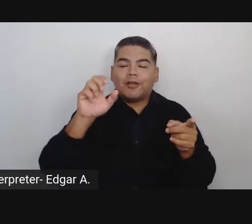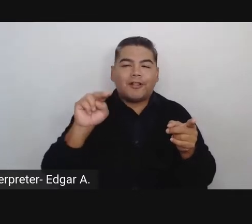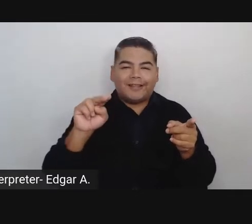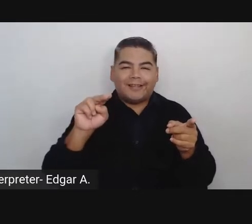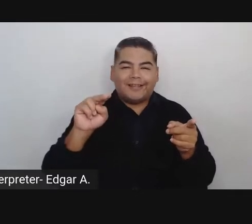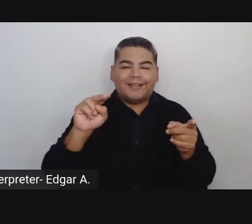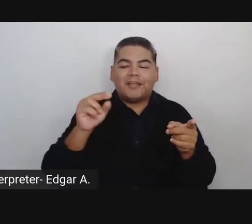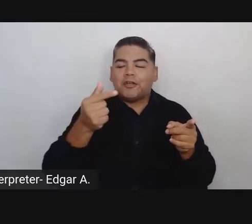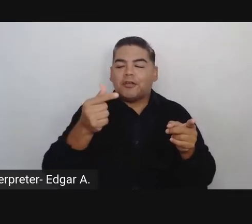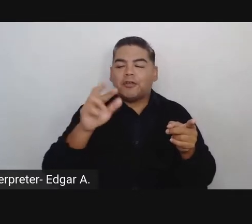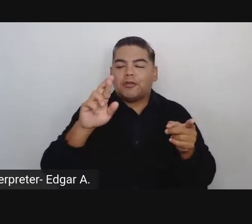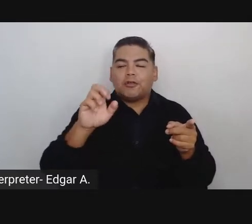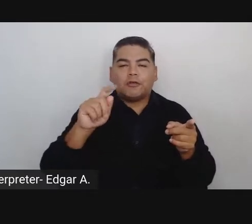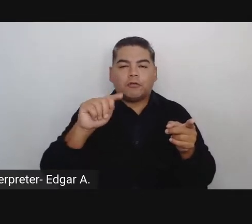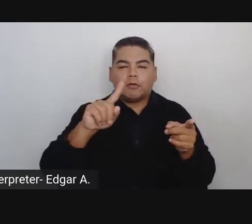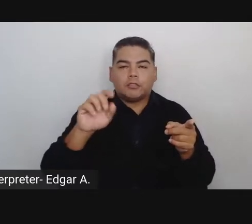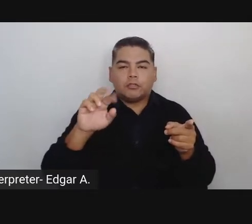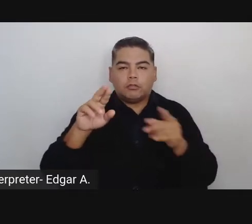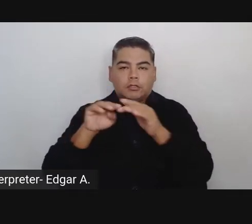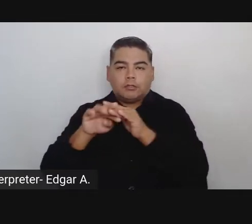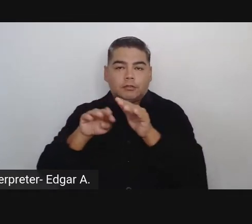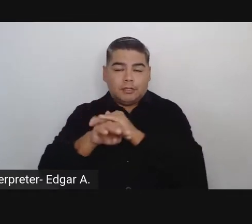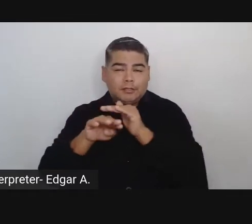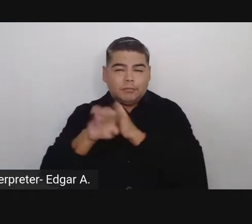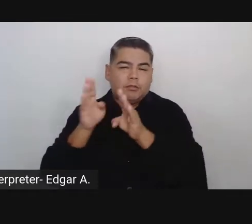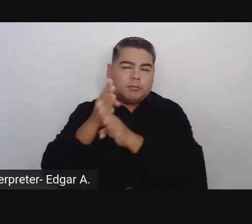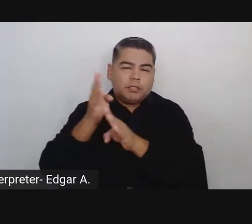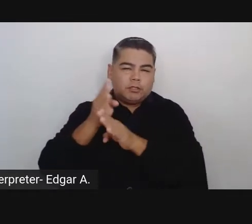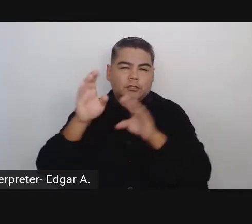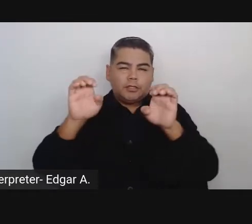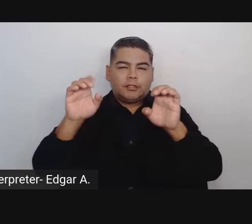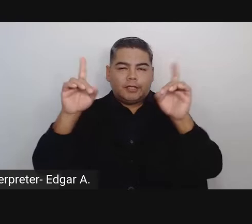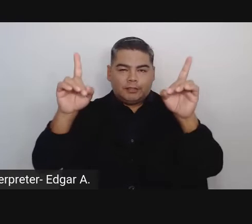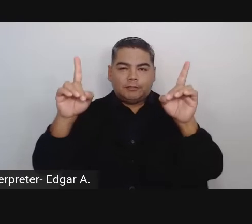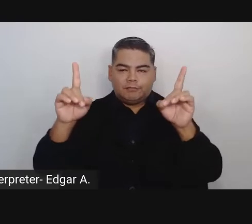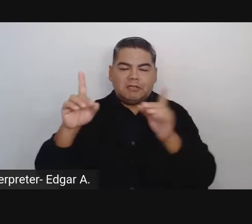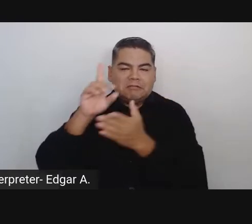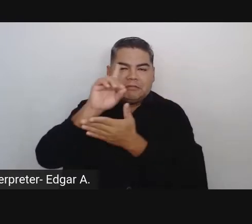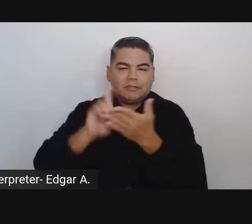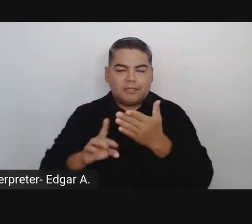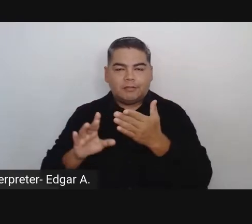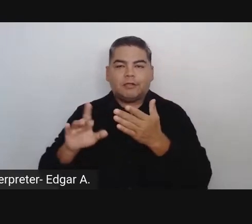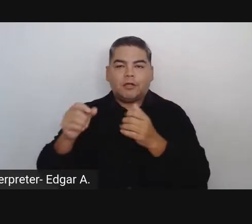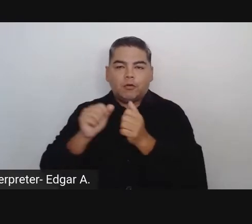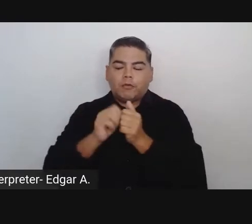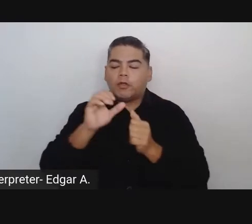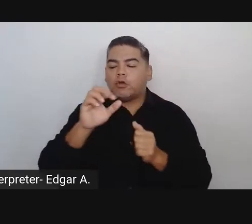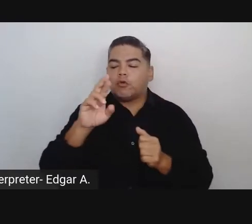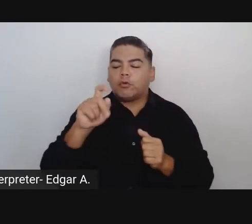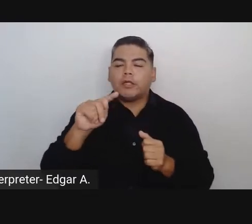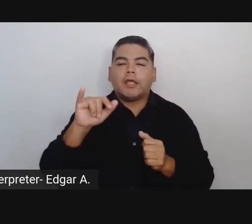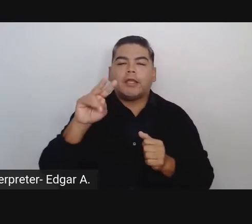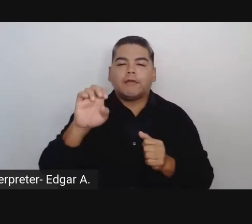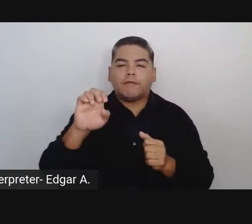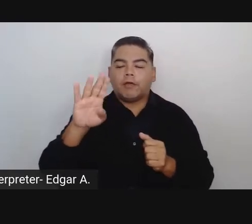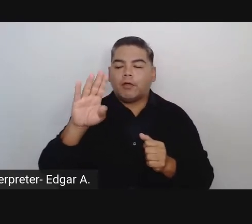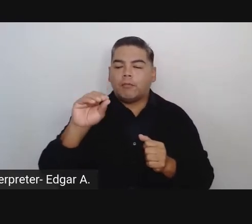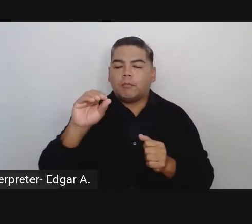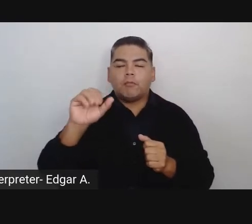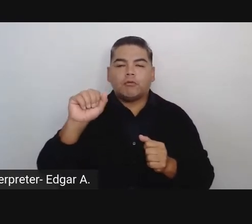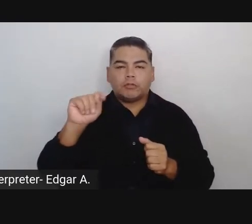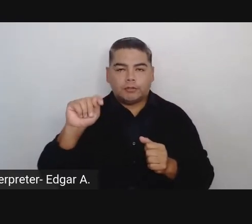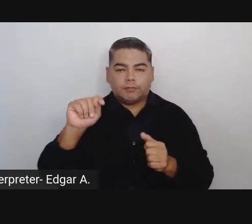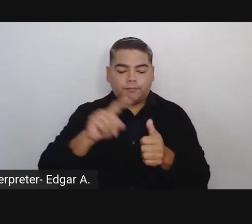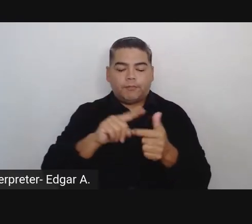who is an accessibility educator, specialist, and designer with Creative Boost and Gratzer Graphics, LLC.